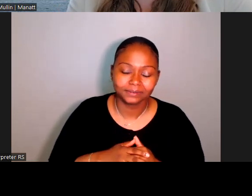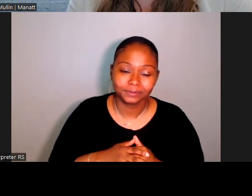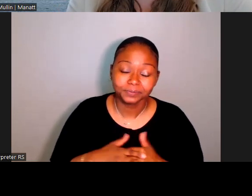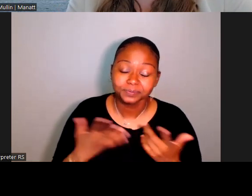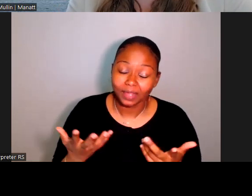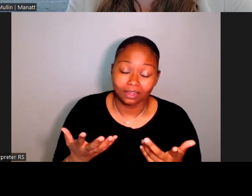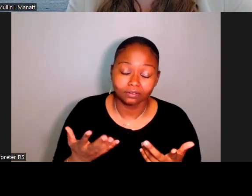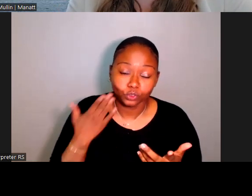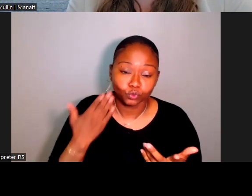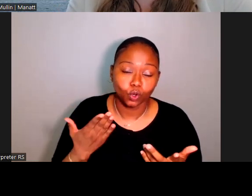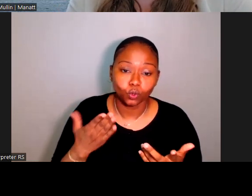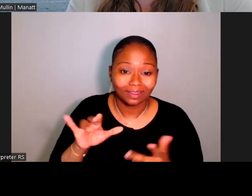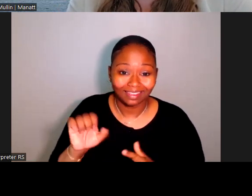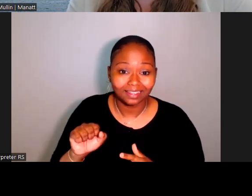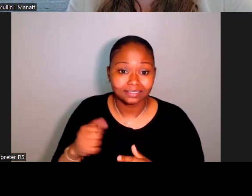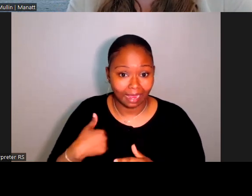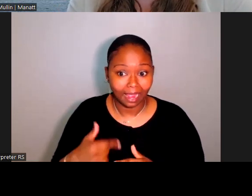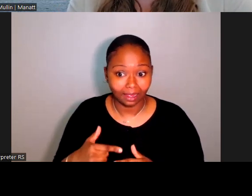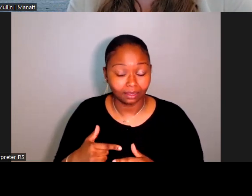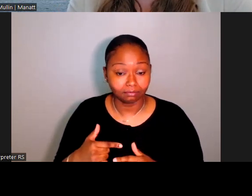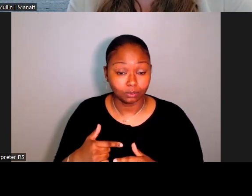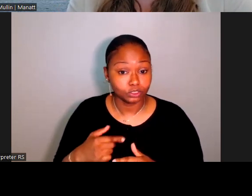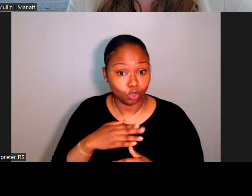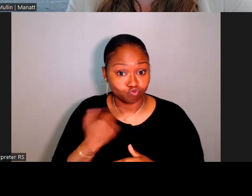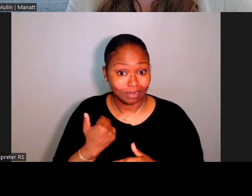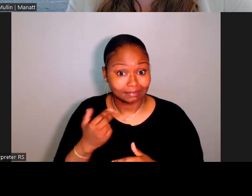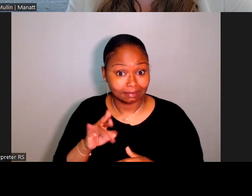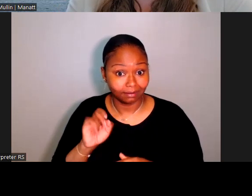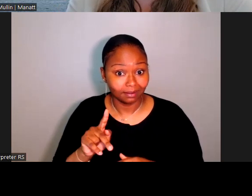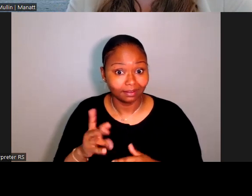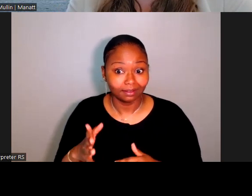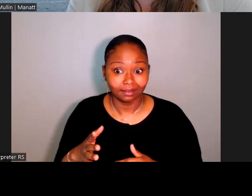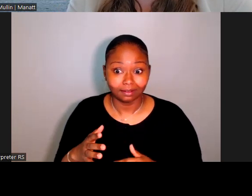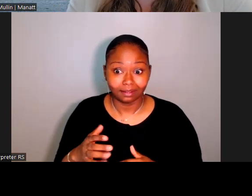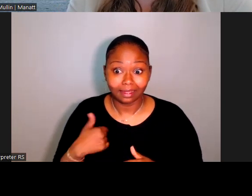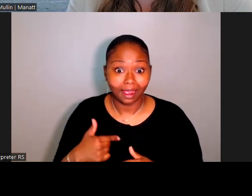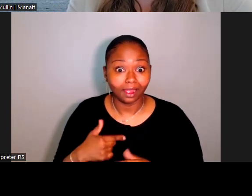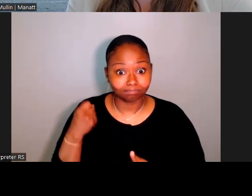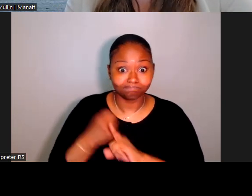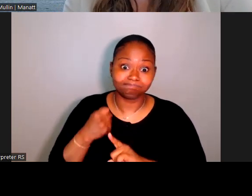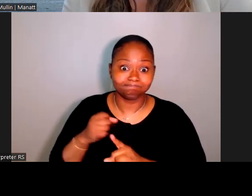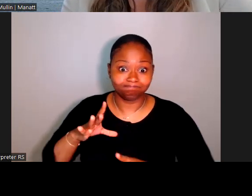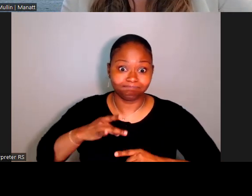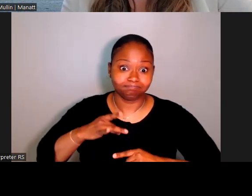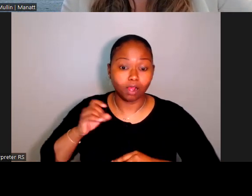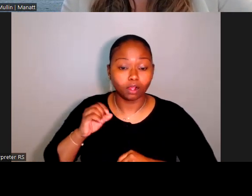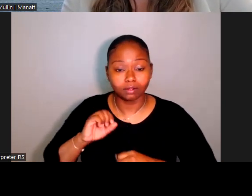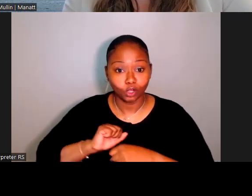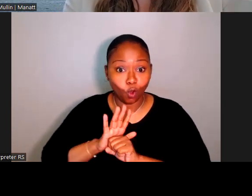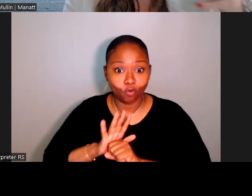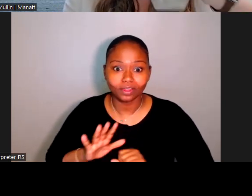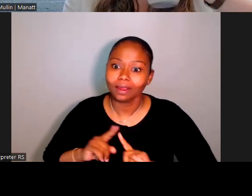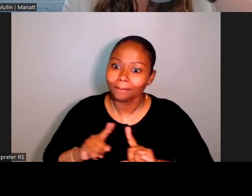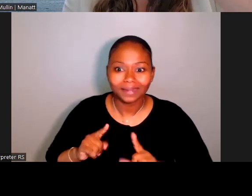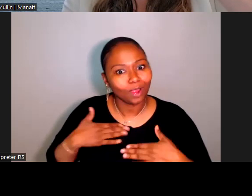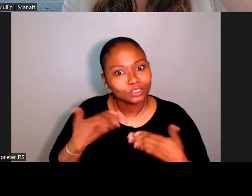You know, and yes, I did take risk, and yes, I did get COVID, but I was willing to take the risk. It was informed consent